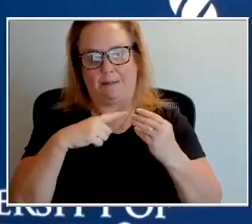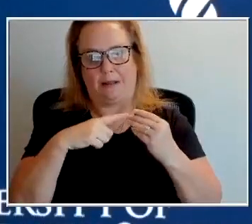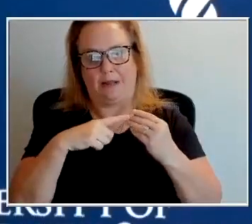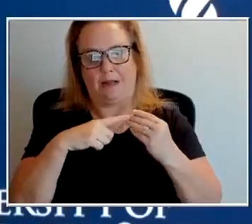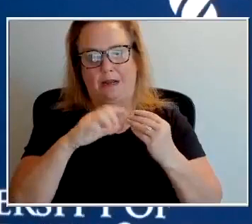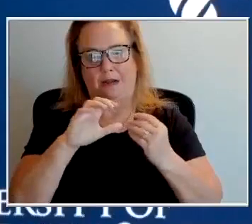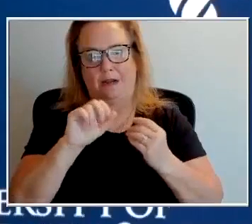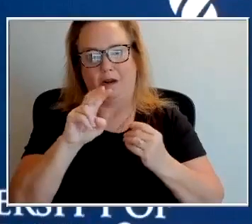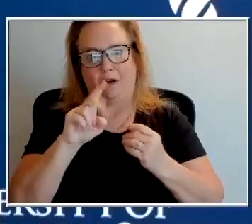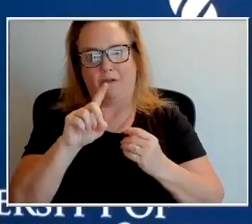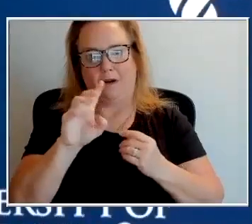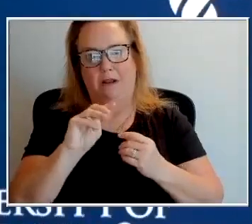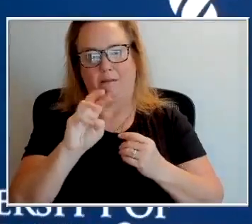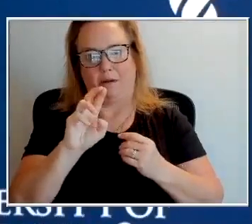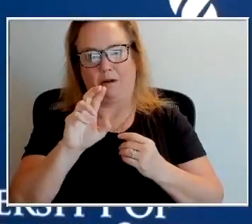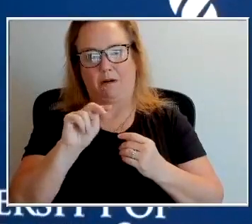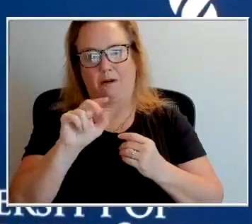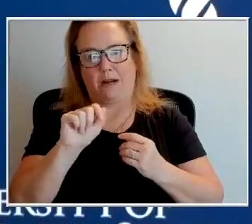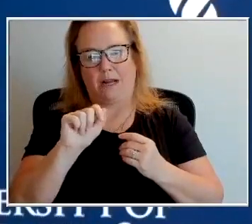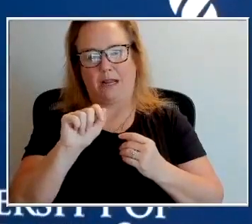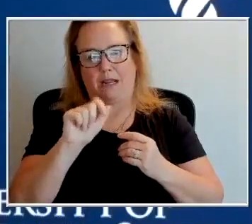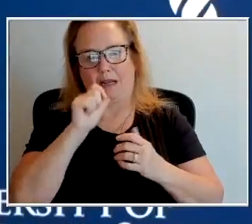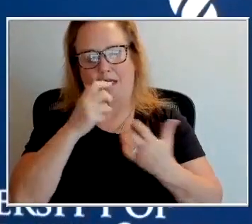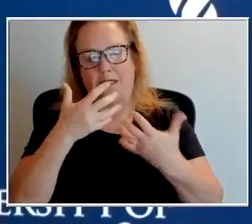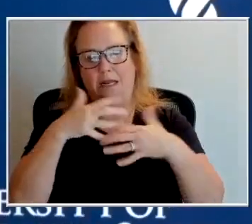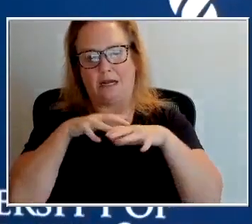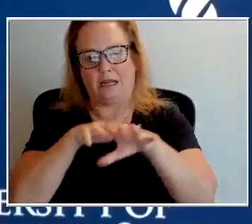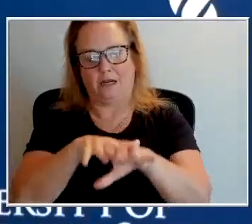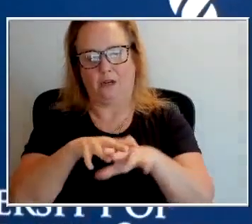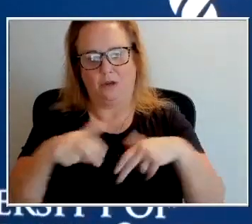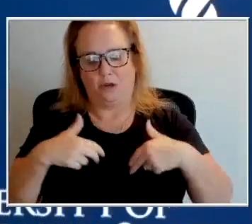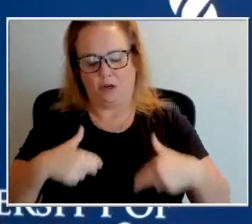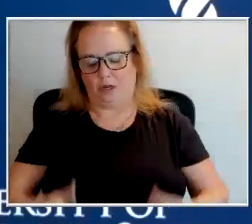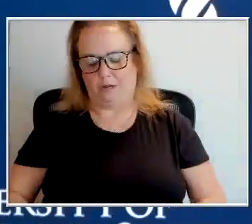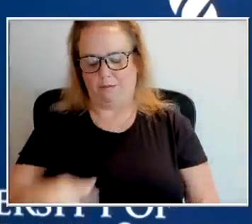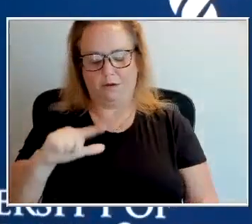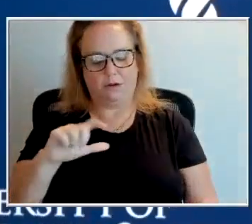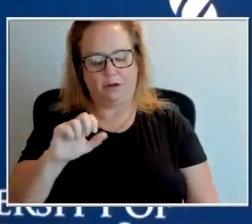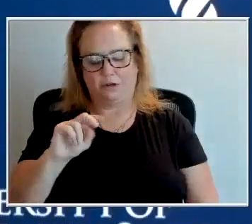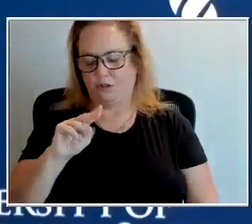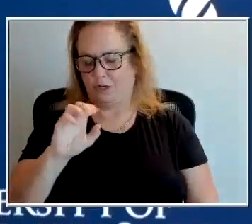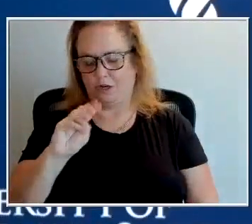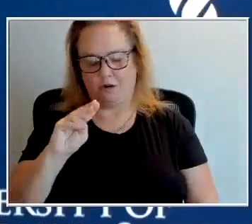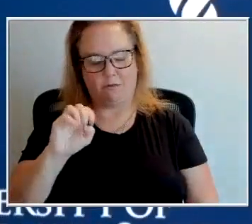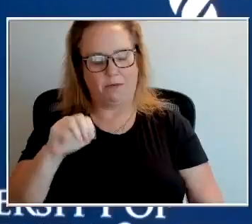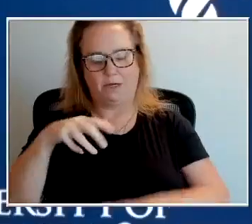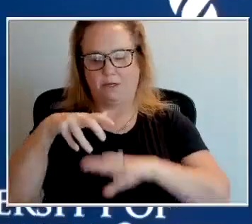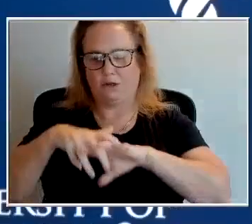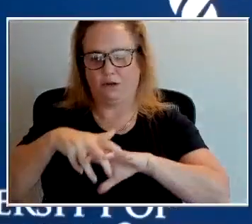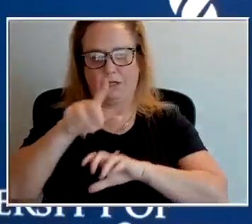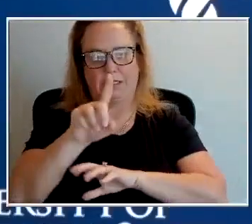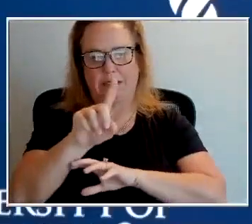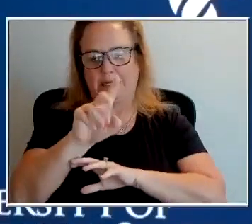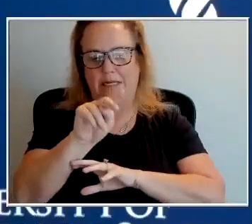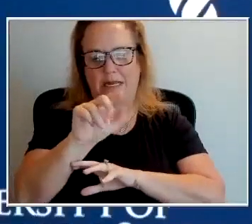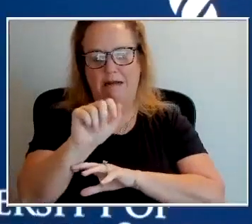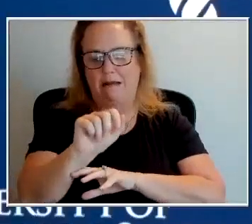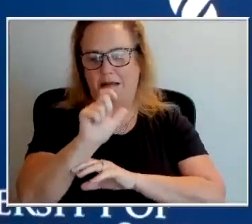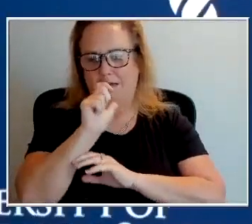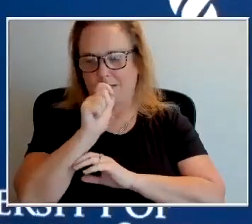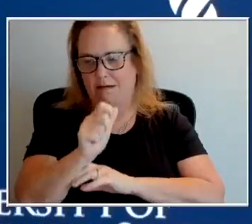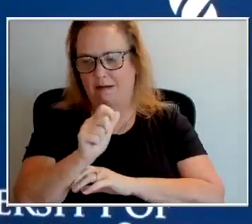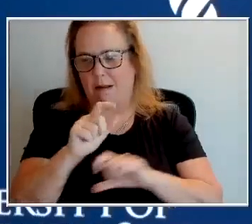COVID mRNA vaccine does not integrate into your human genome, into the DNA or anything like that. But what